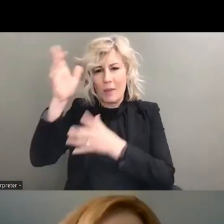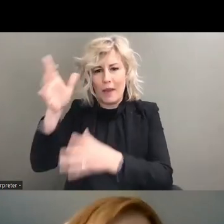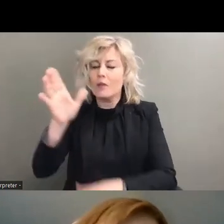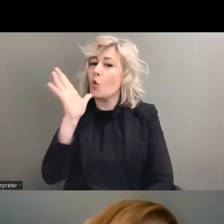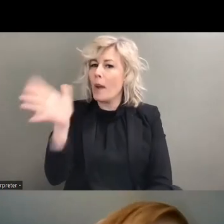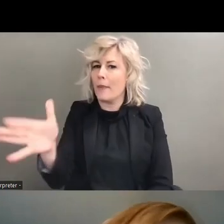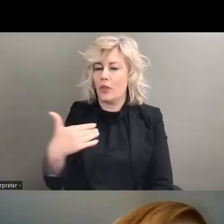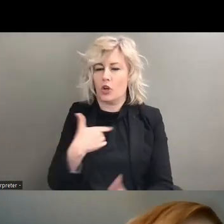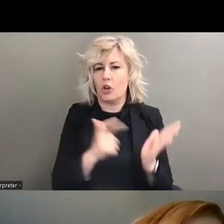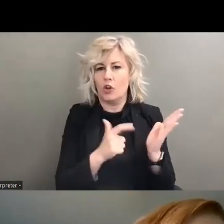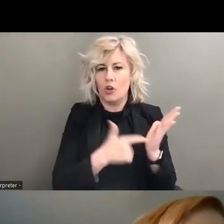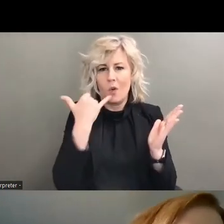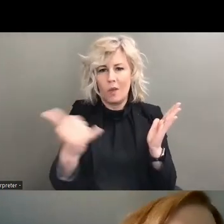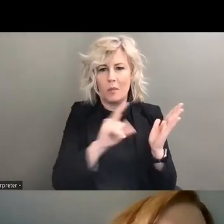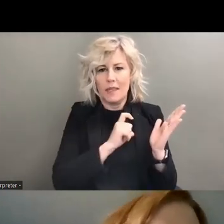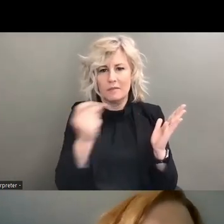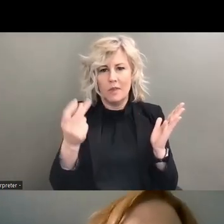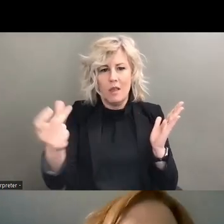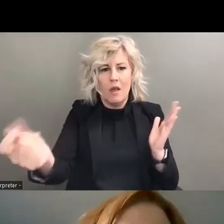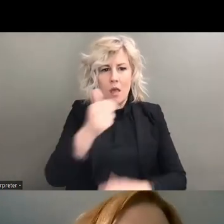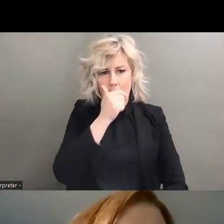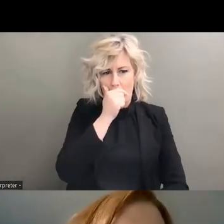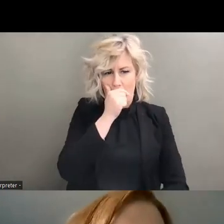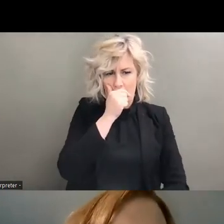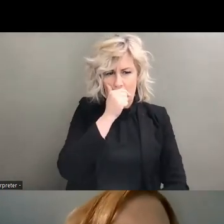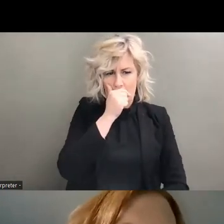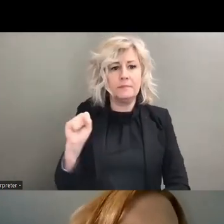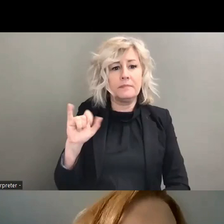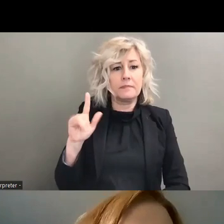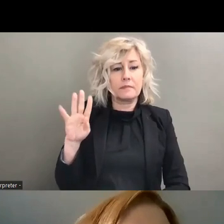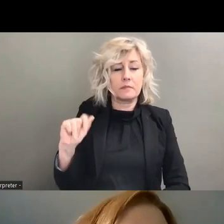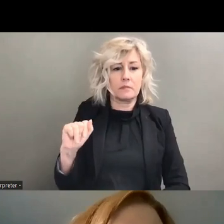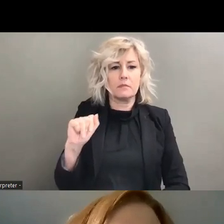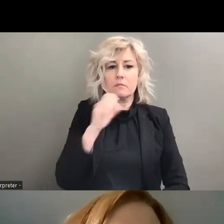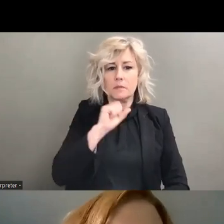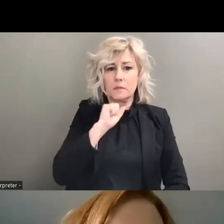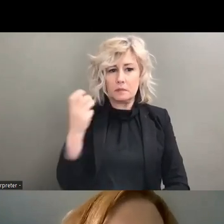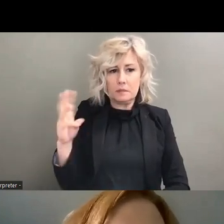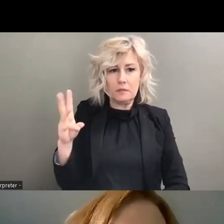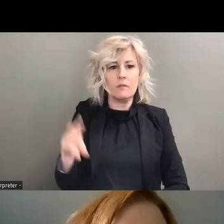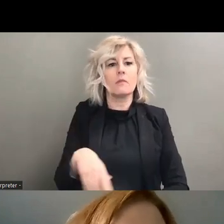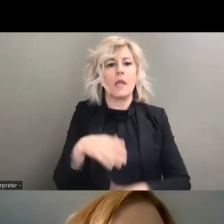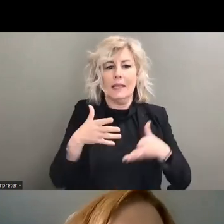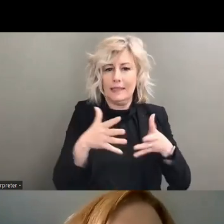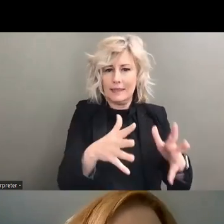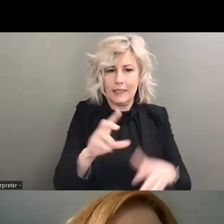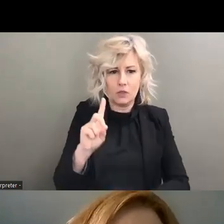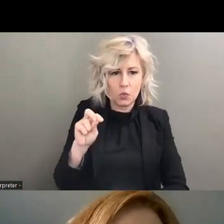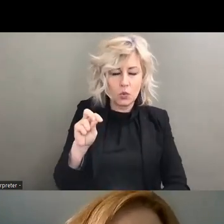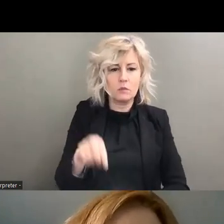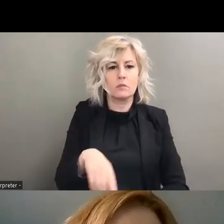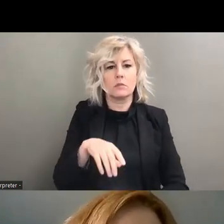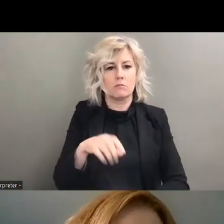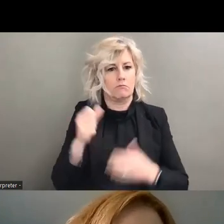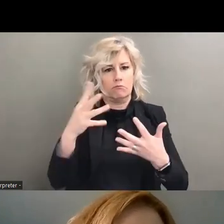slide. And then Sylvia, 16 years old, anxiety disorder, a